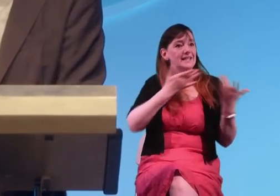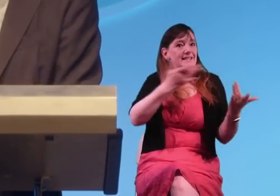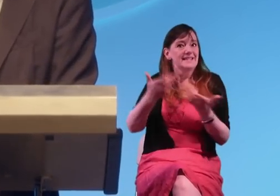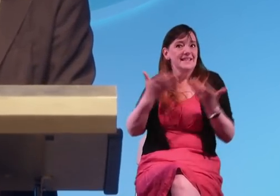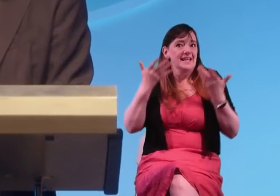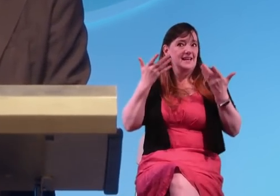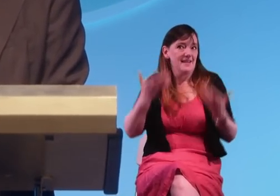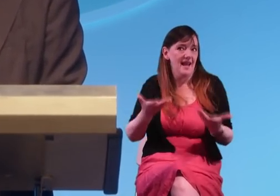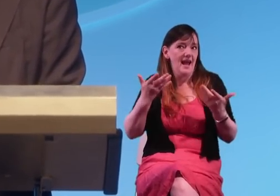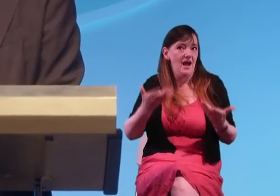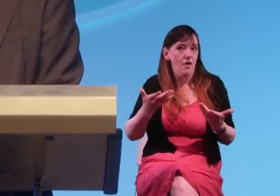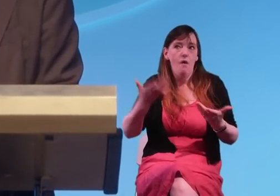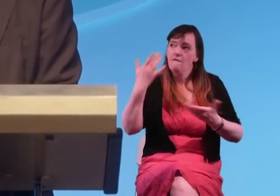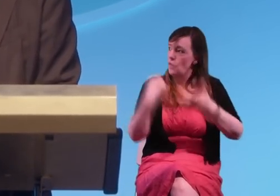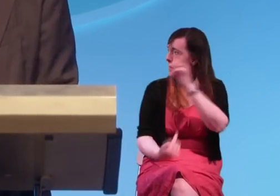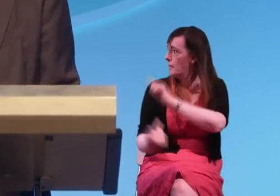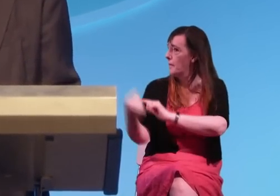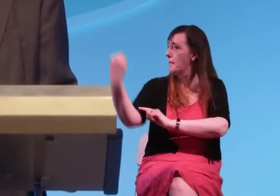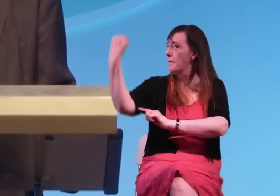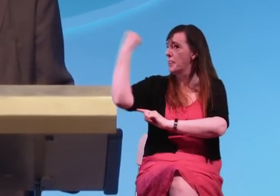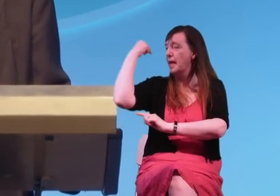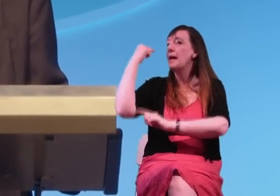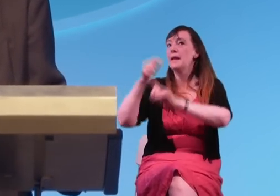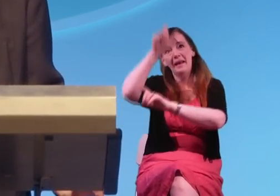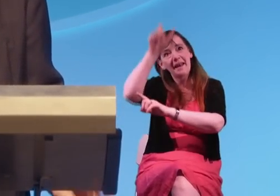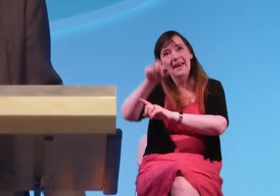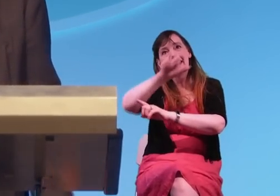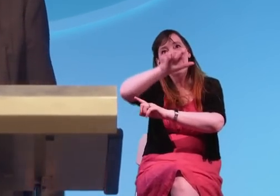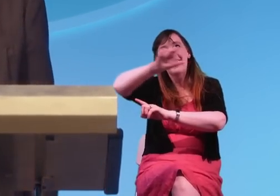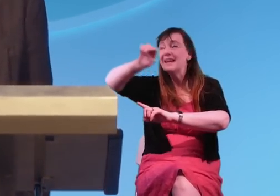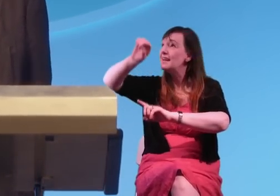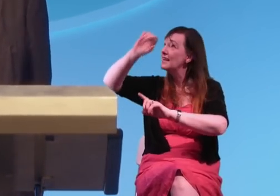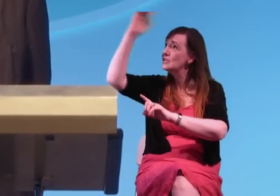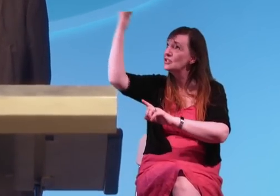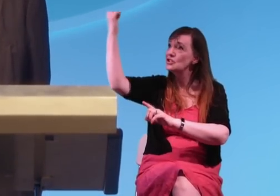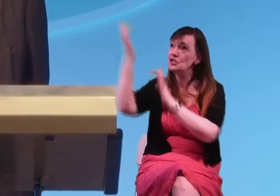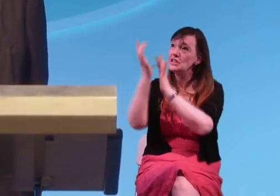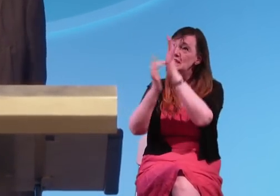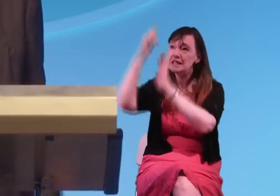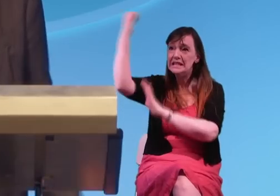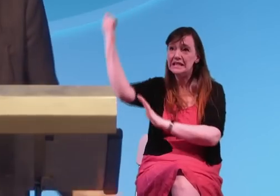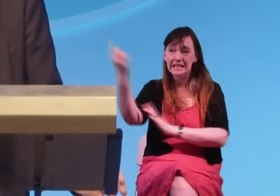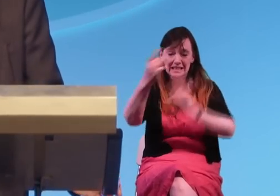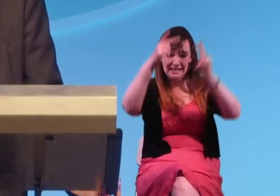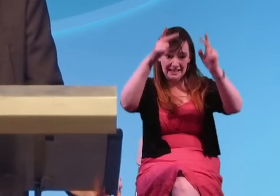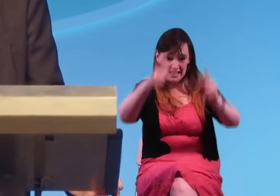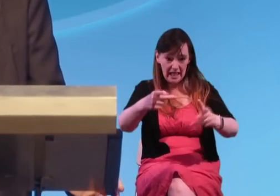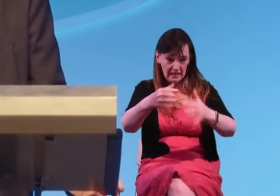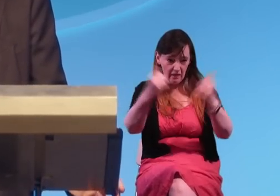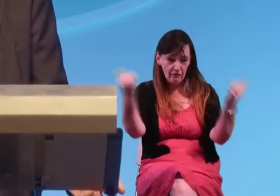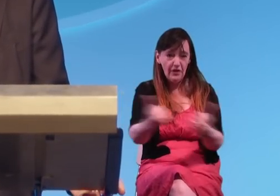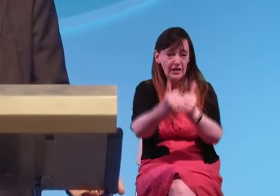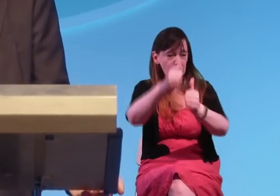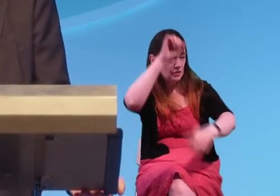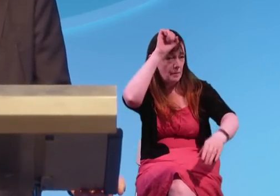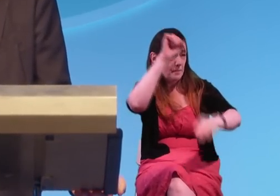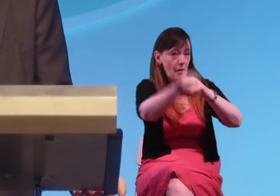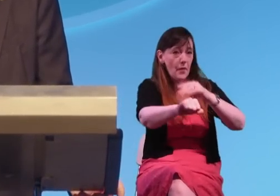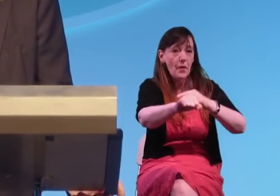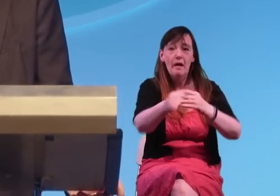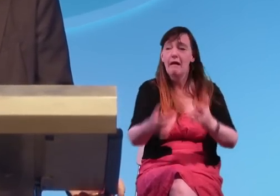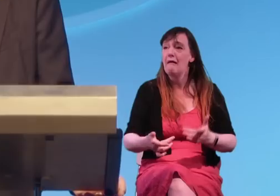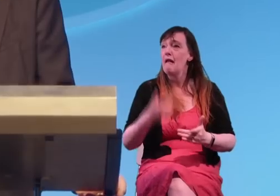the appearing then of our Savior Christ Jesus, who has abolished death and brought life and immortality to